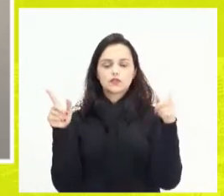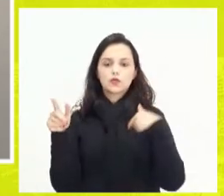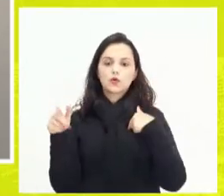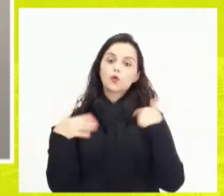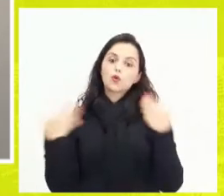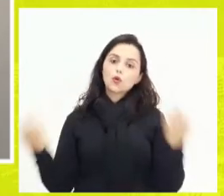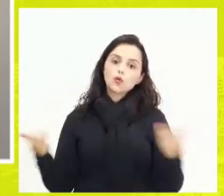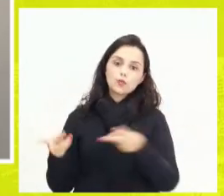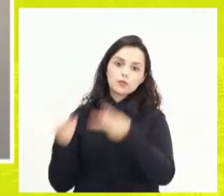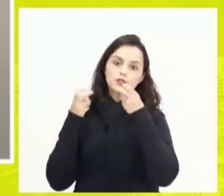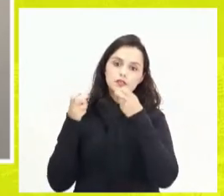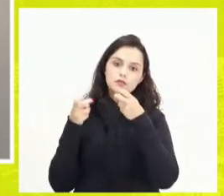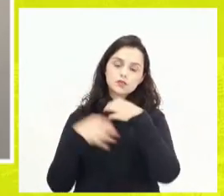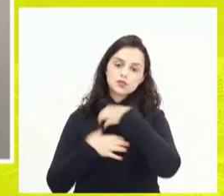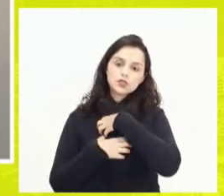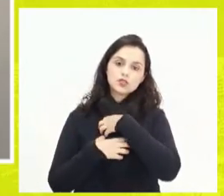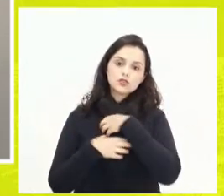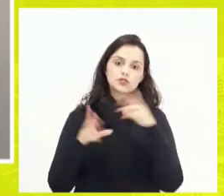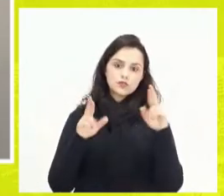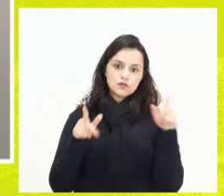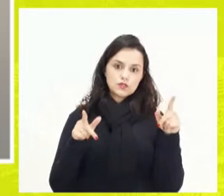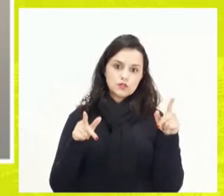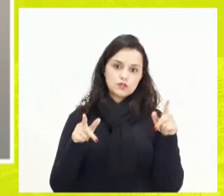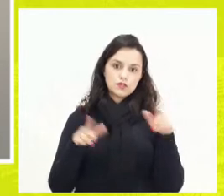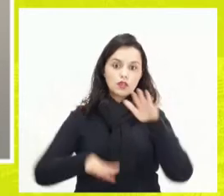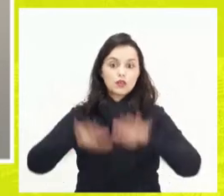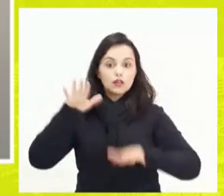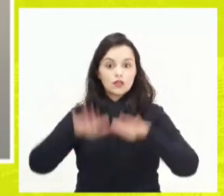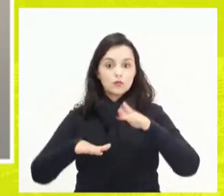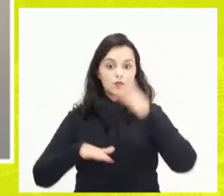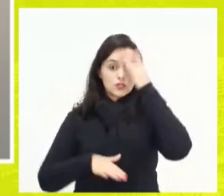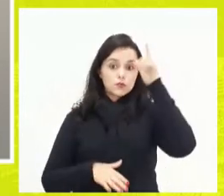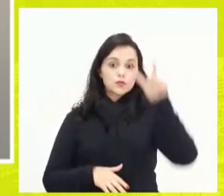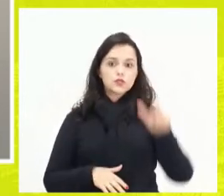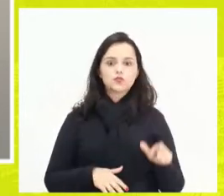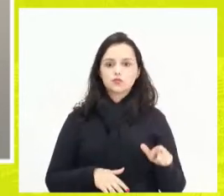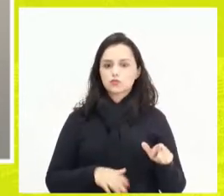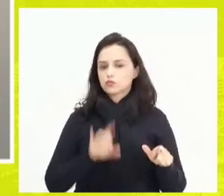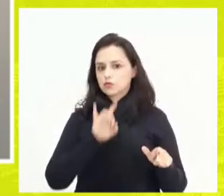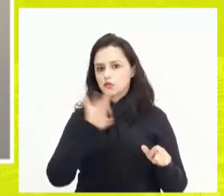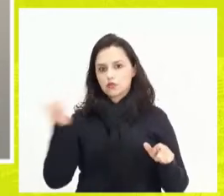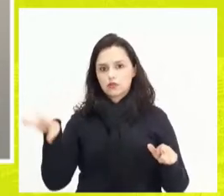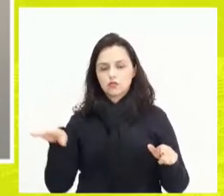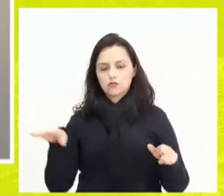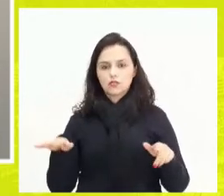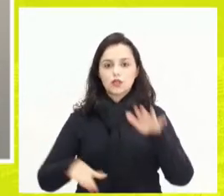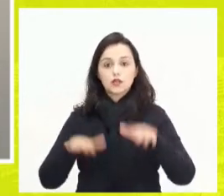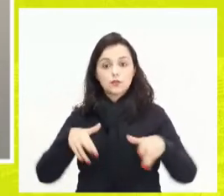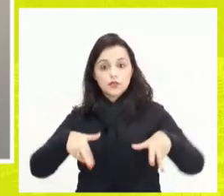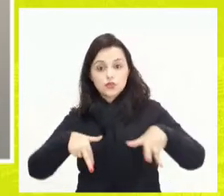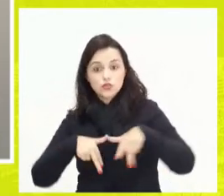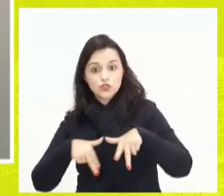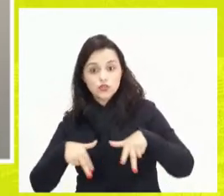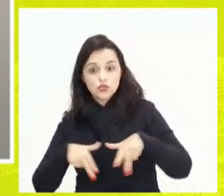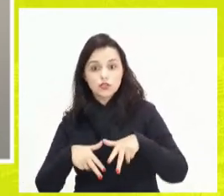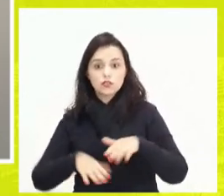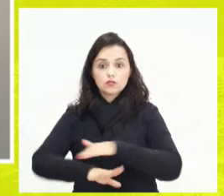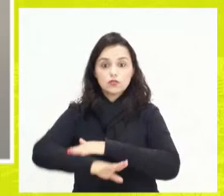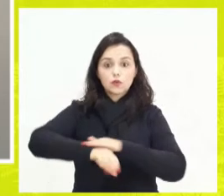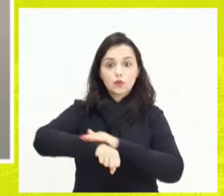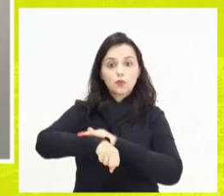are perceived in different ways depending on the individual realities of the reporters of course it depends on